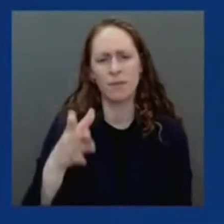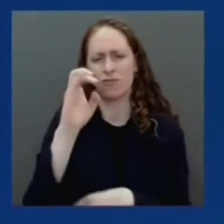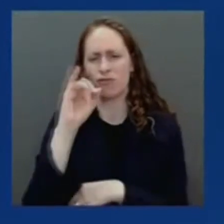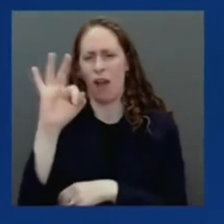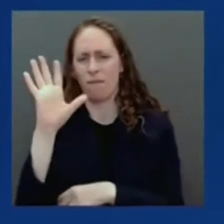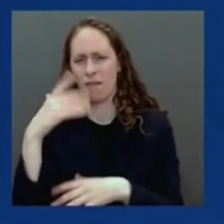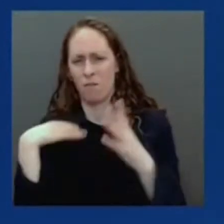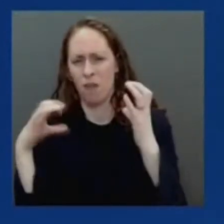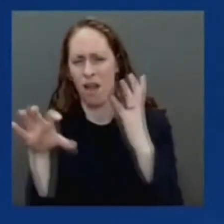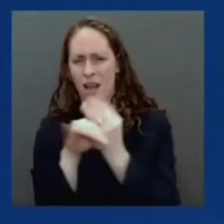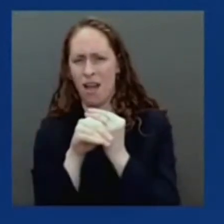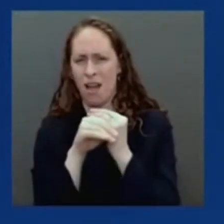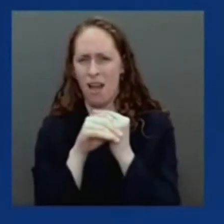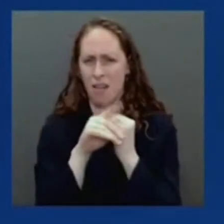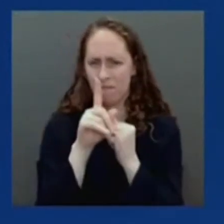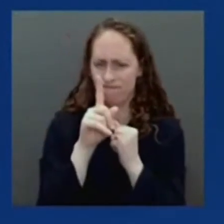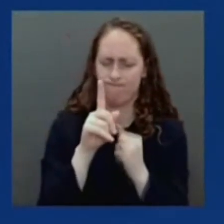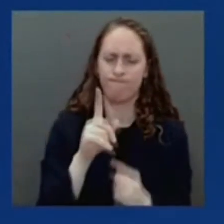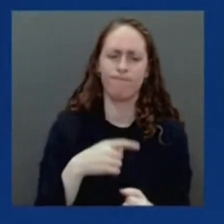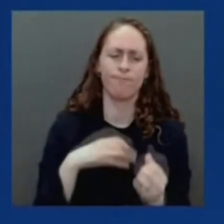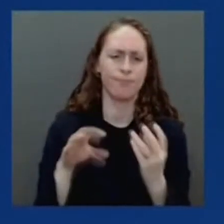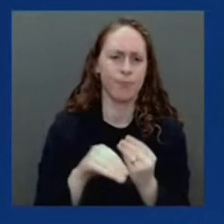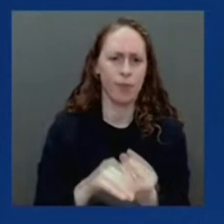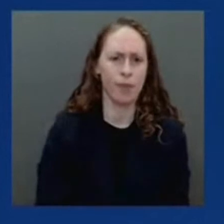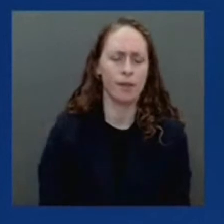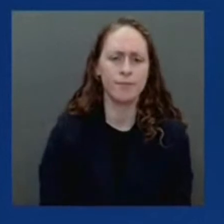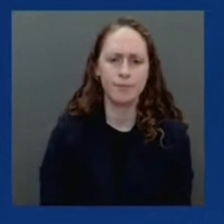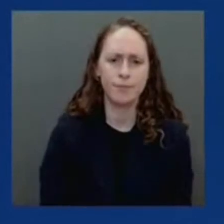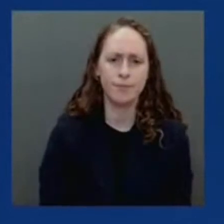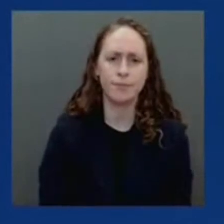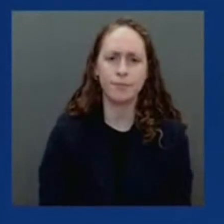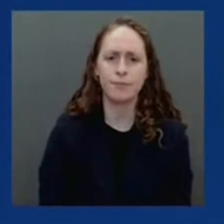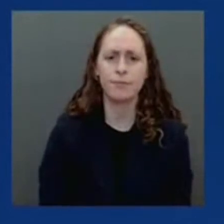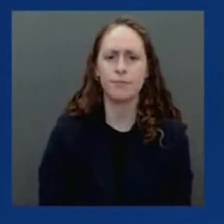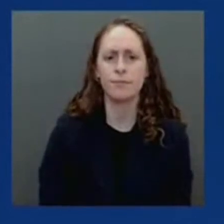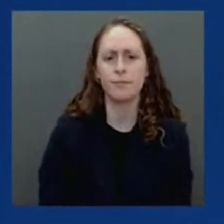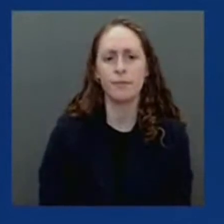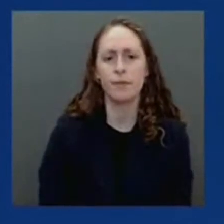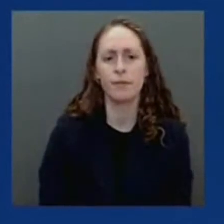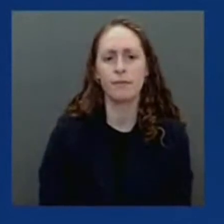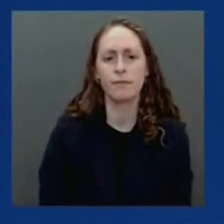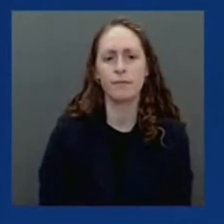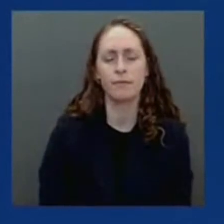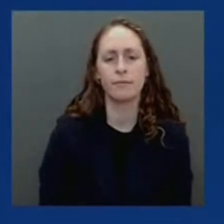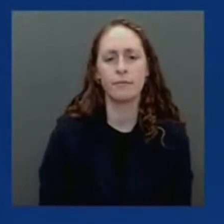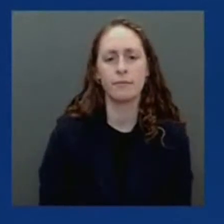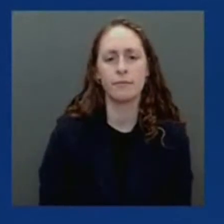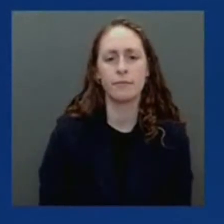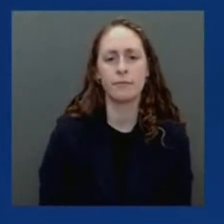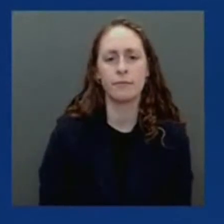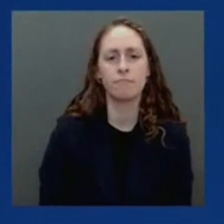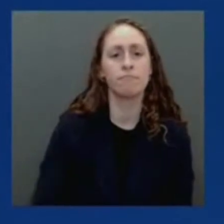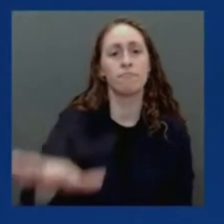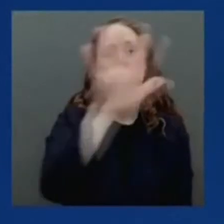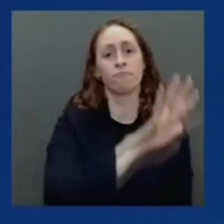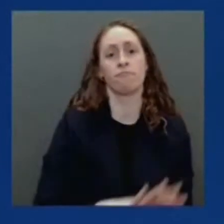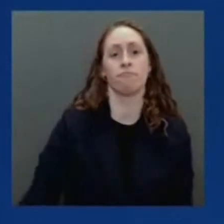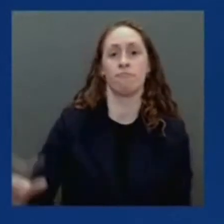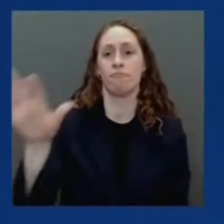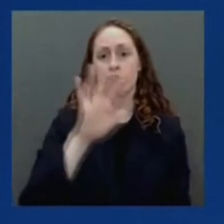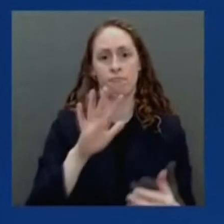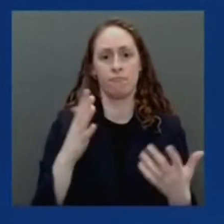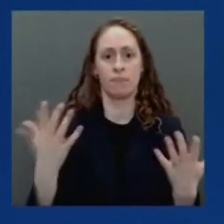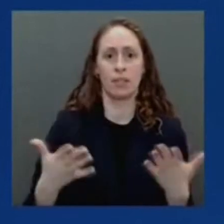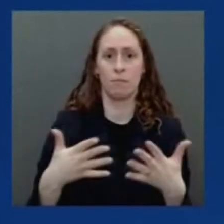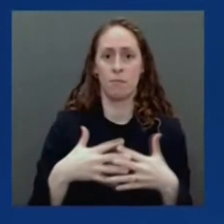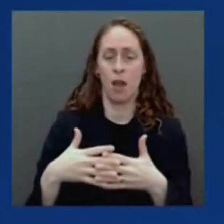half of all Americans who are eligible for a booster have gotten a booster. Eligibility is 5 months or